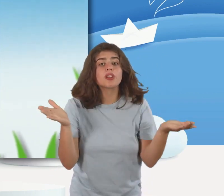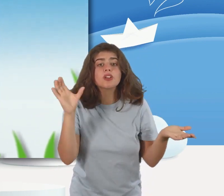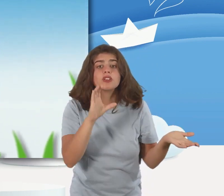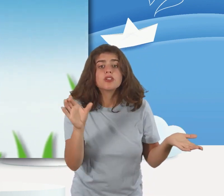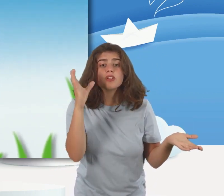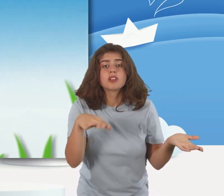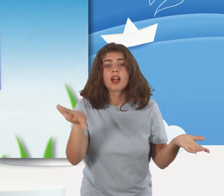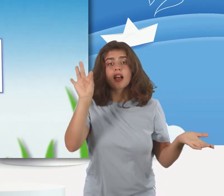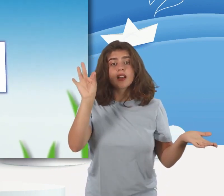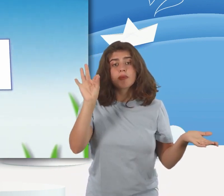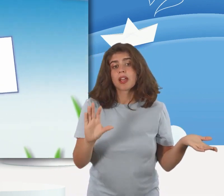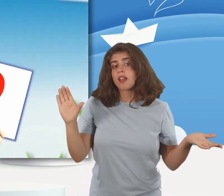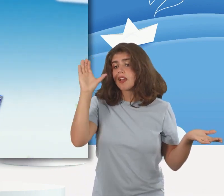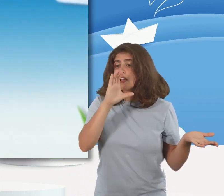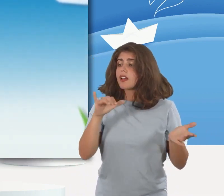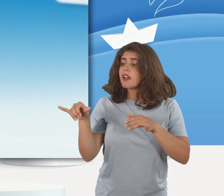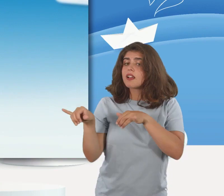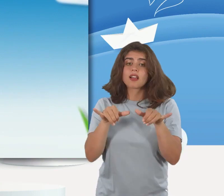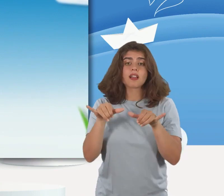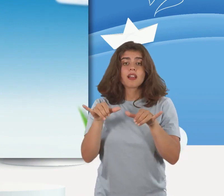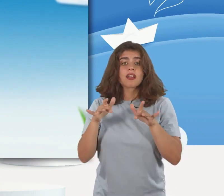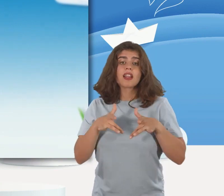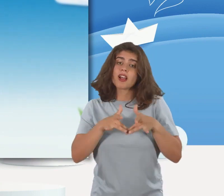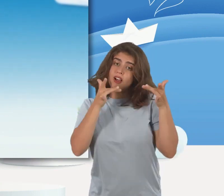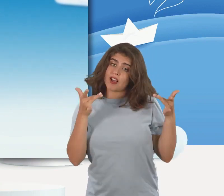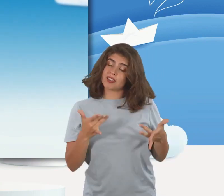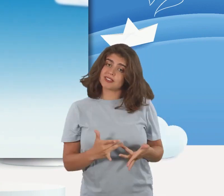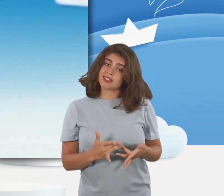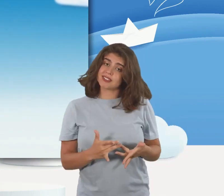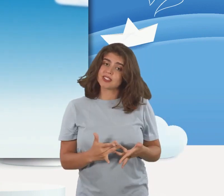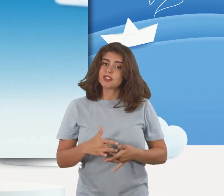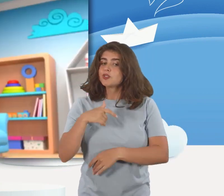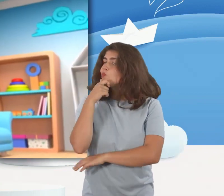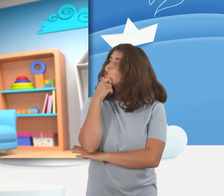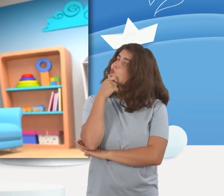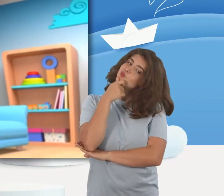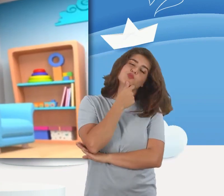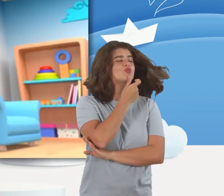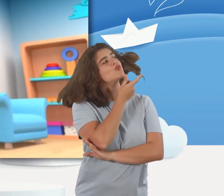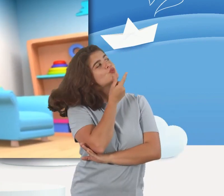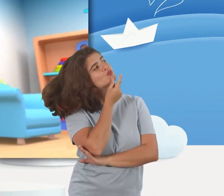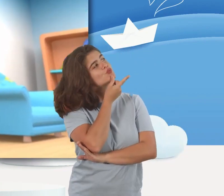shape. Can you find a heart?